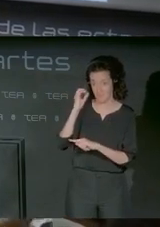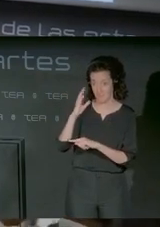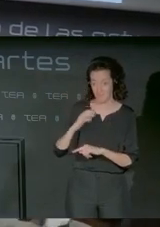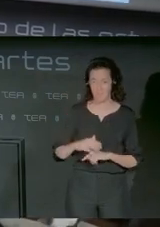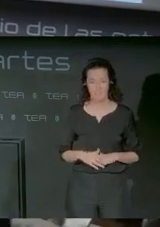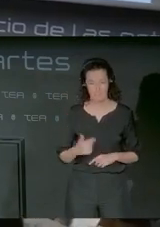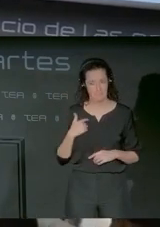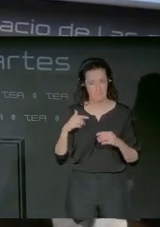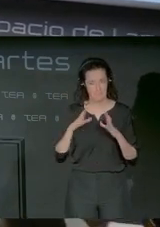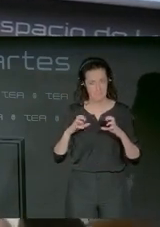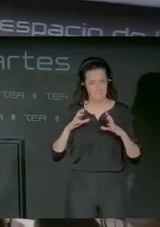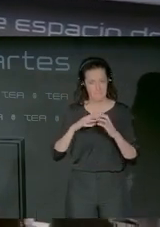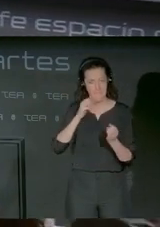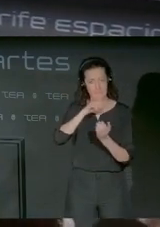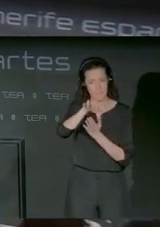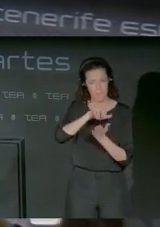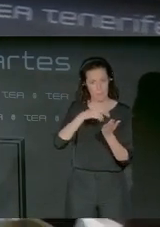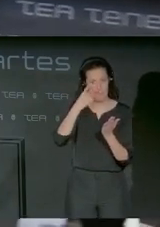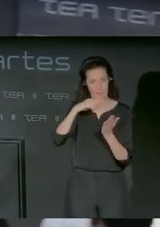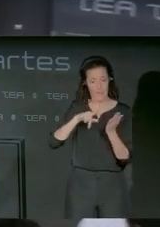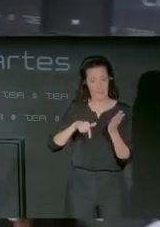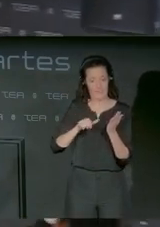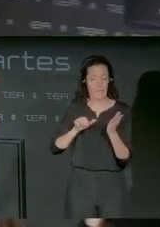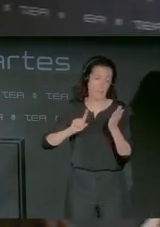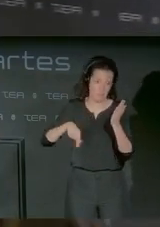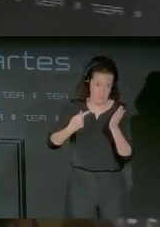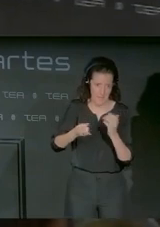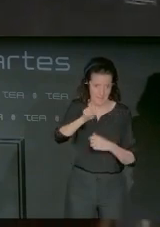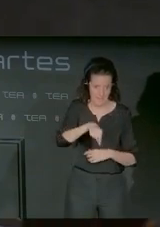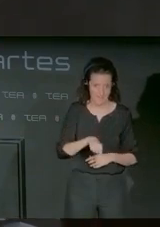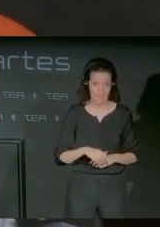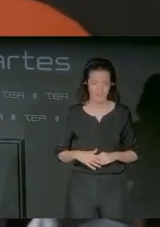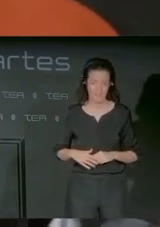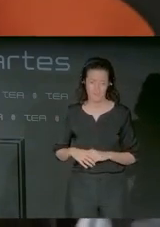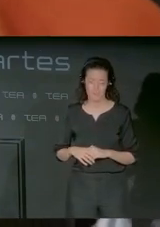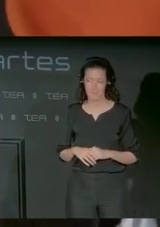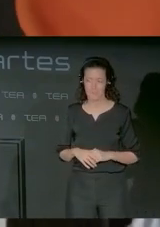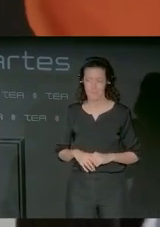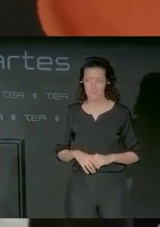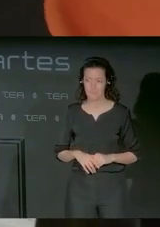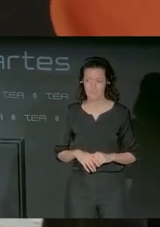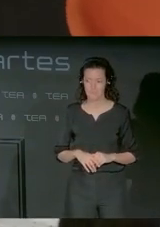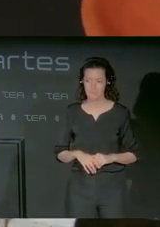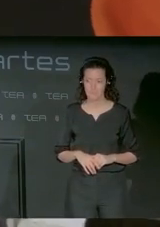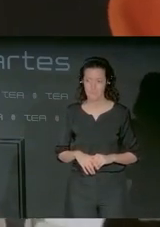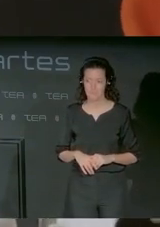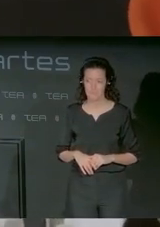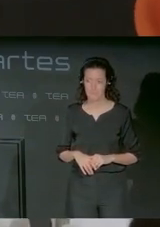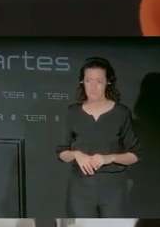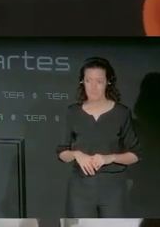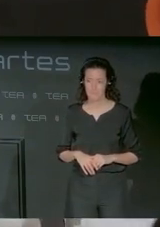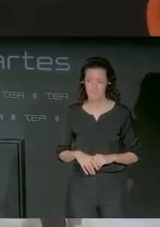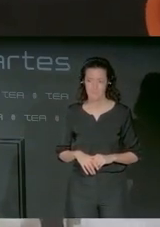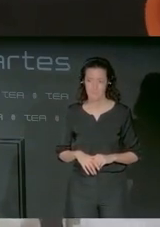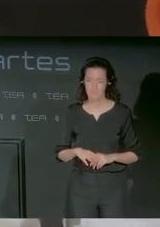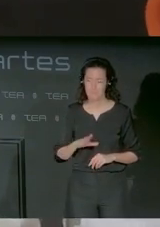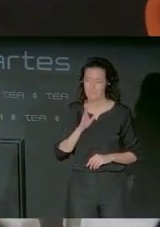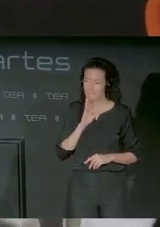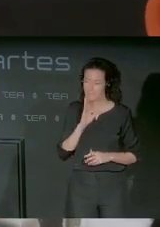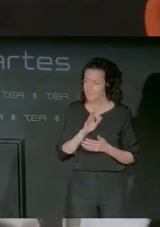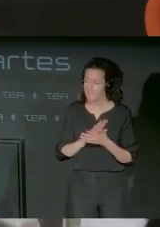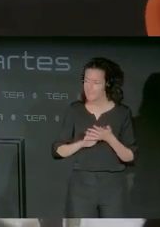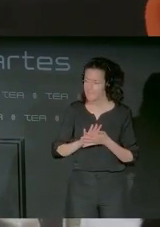Okay, next month. You highlighted several times that there are 70% of companies